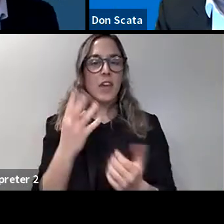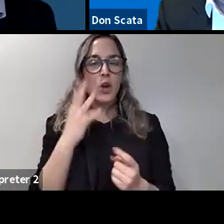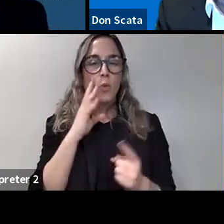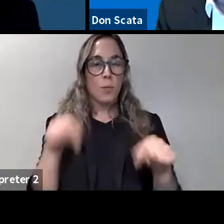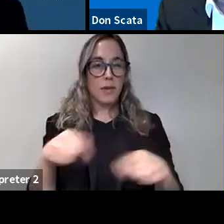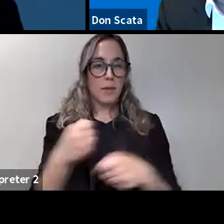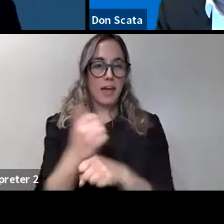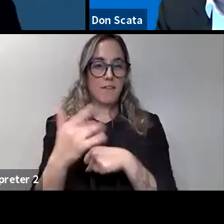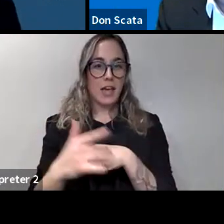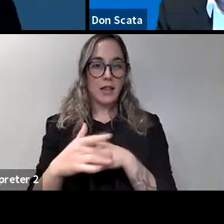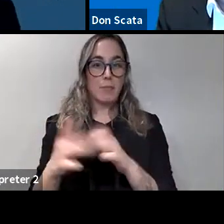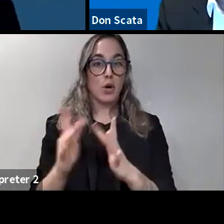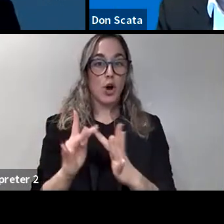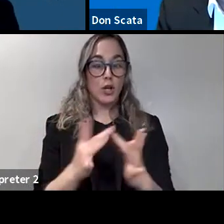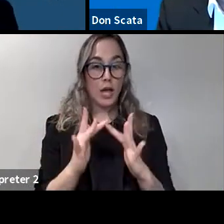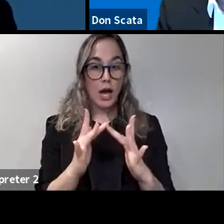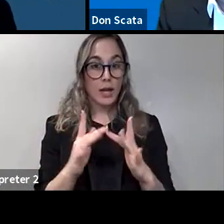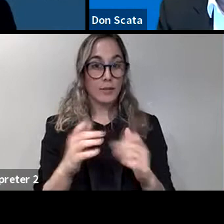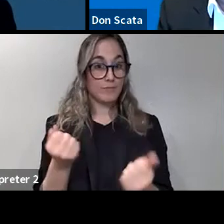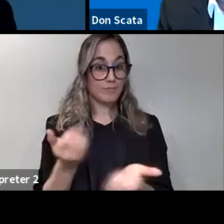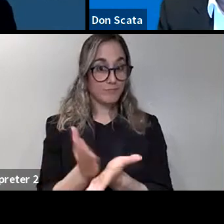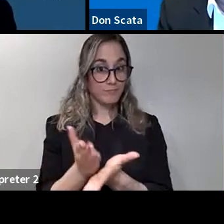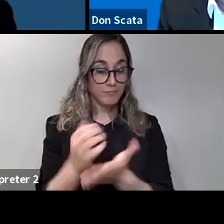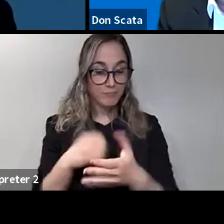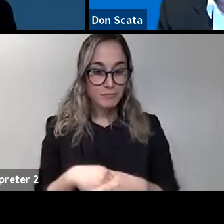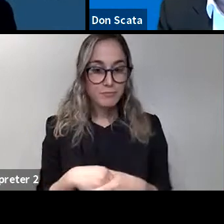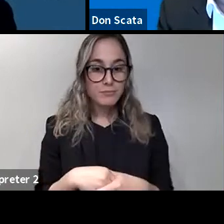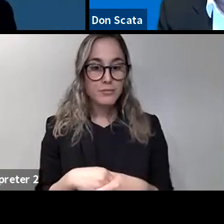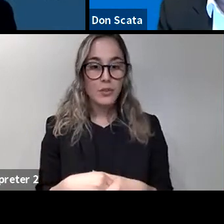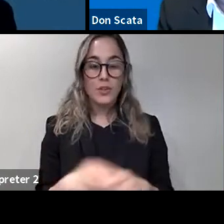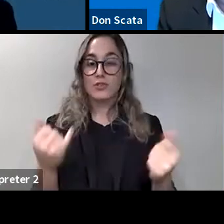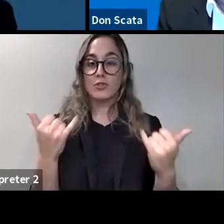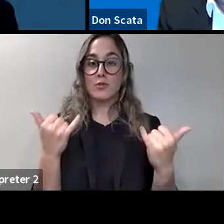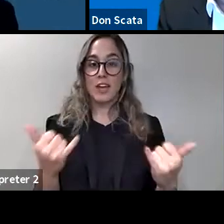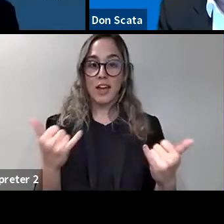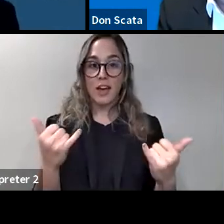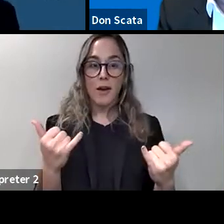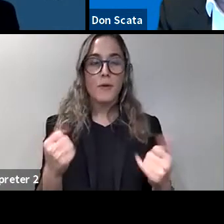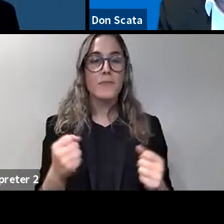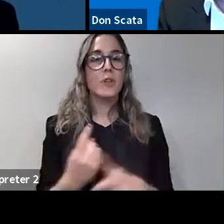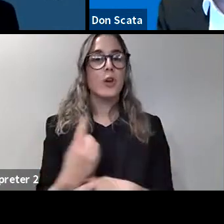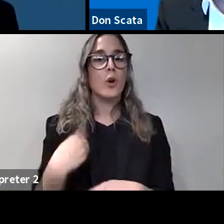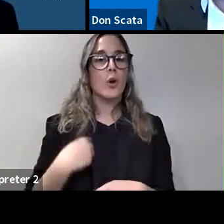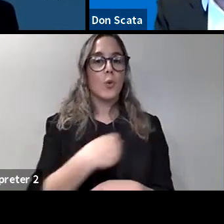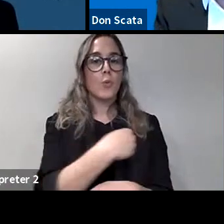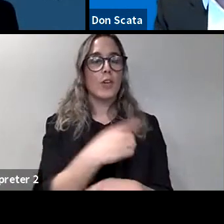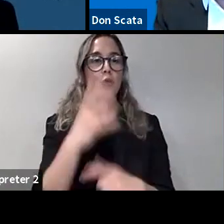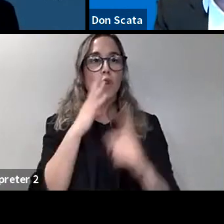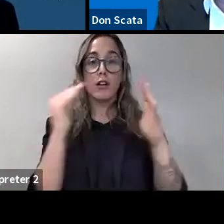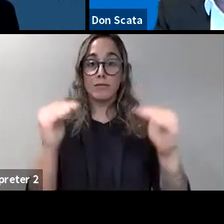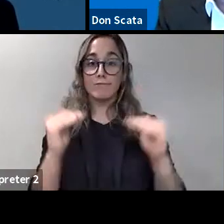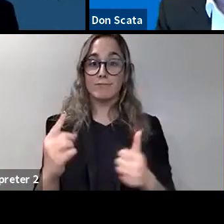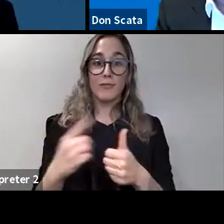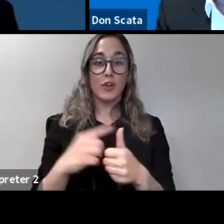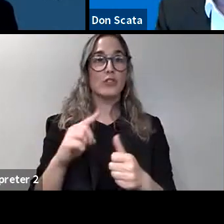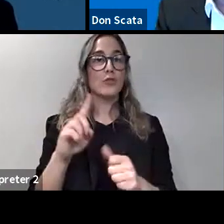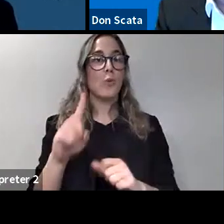online. All right. So with that, we will go to our first